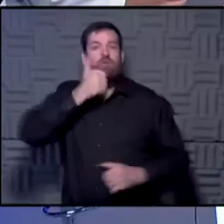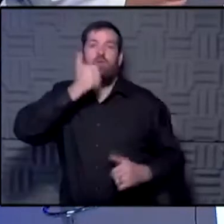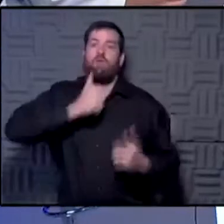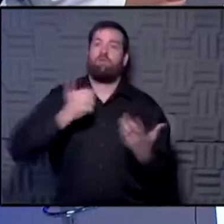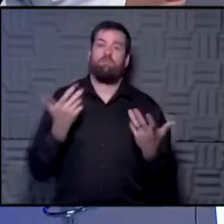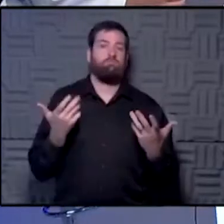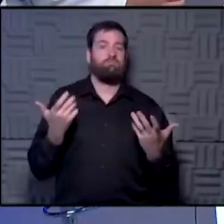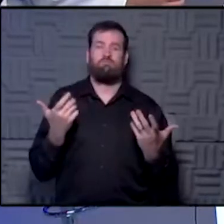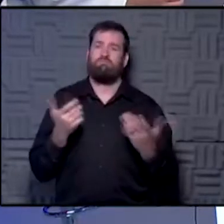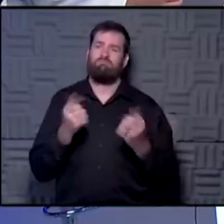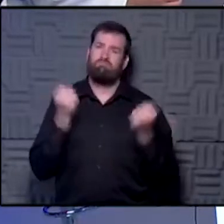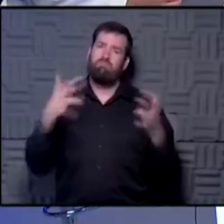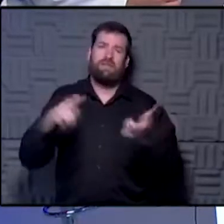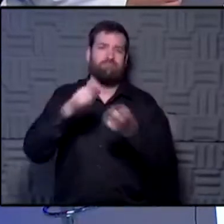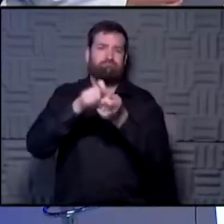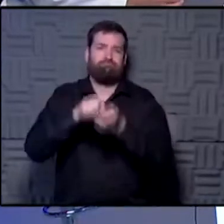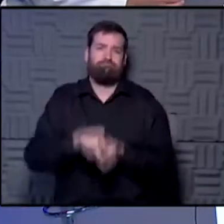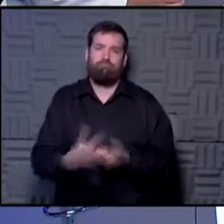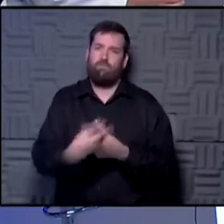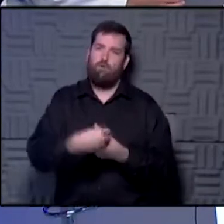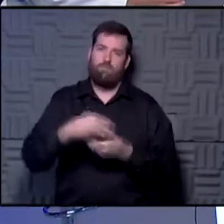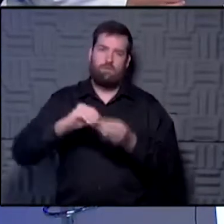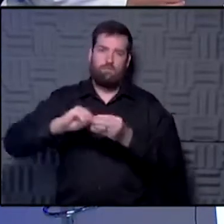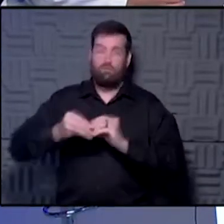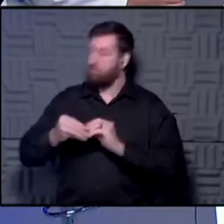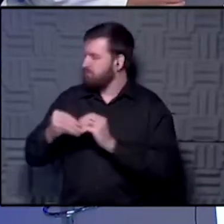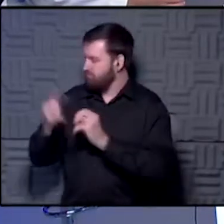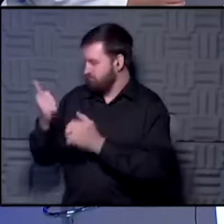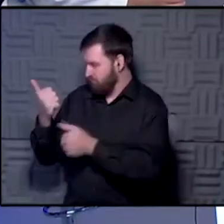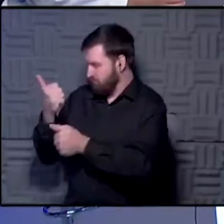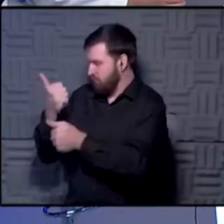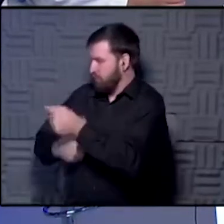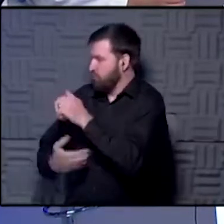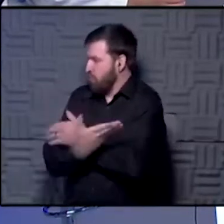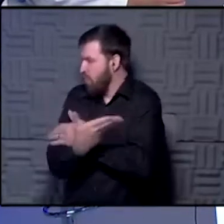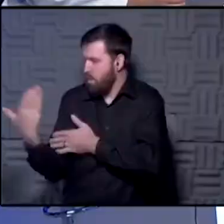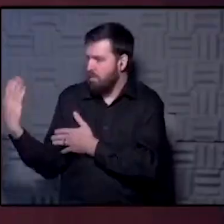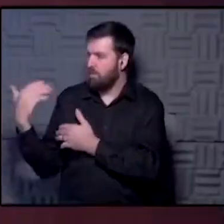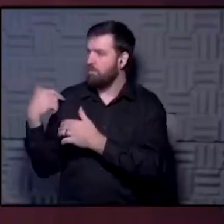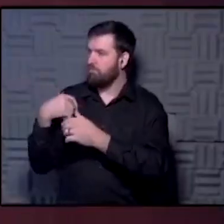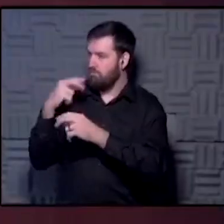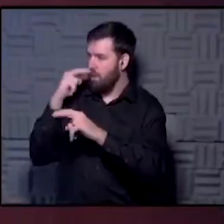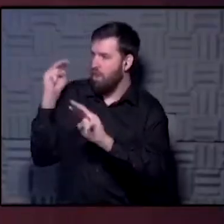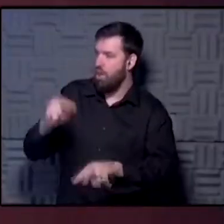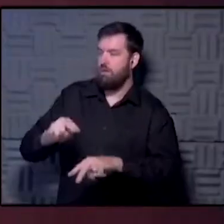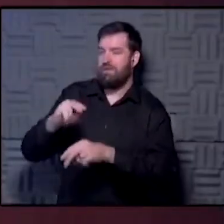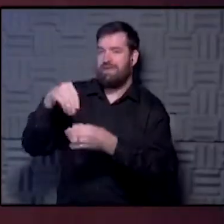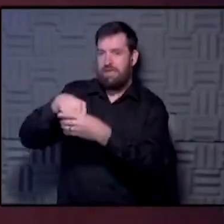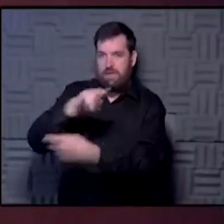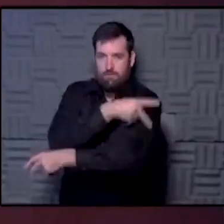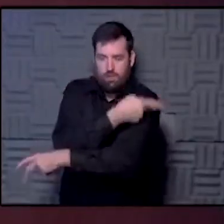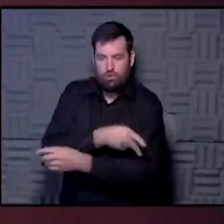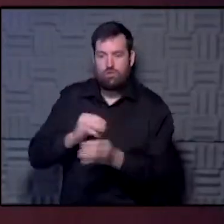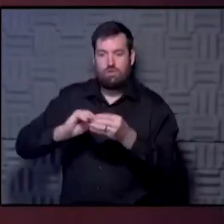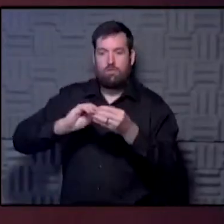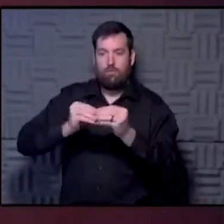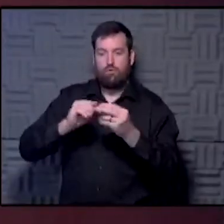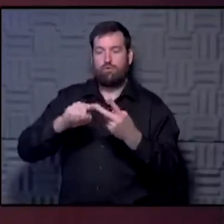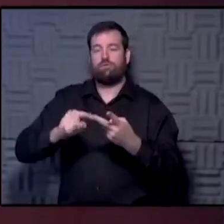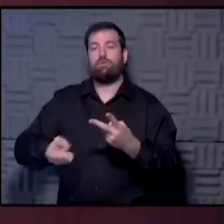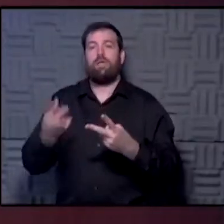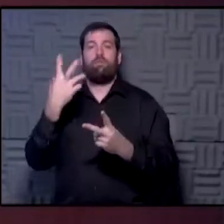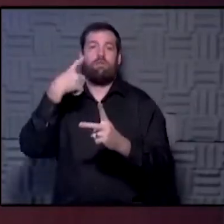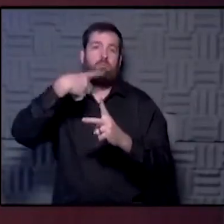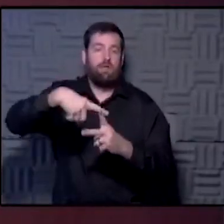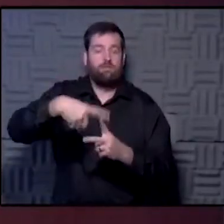of details that go into that. Yeah, each morning I I look at the inpatient census and I look at those that are positive